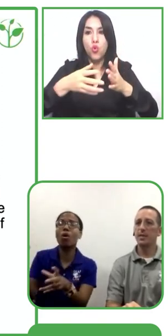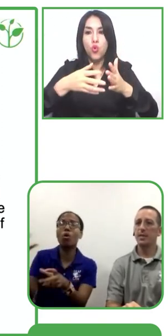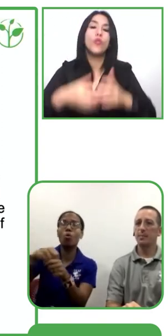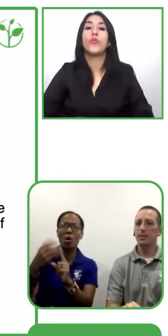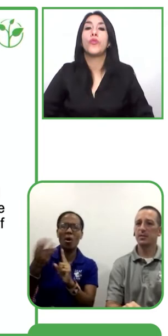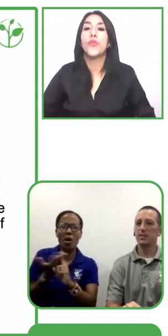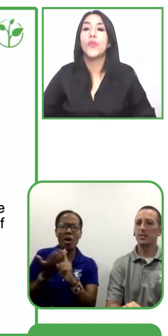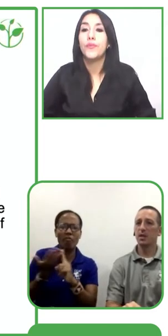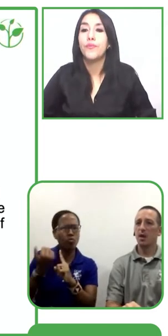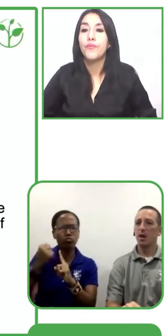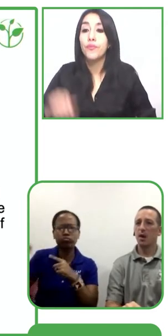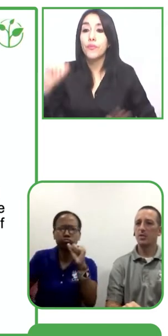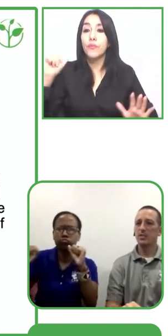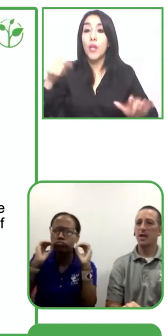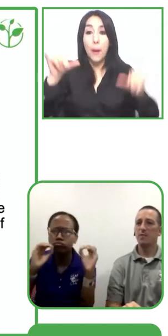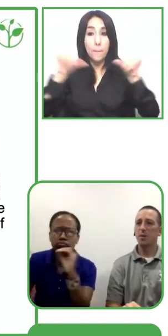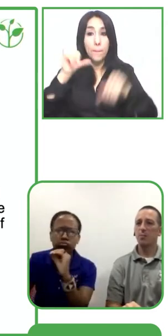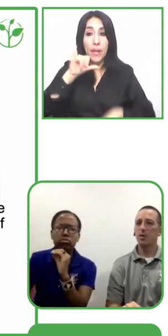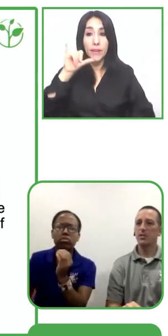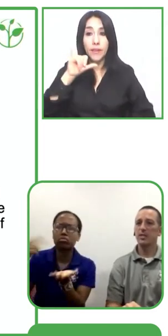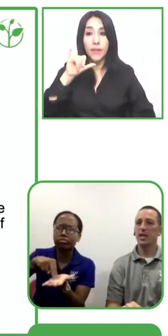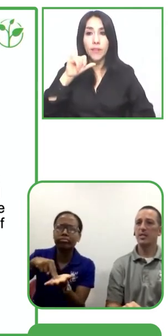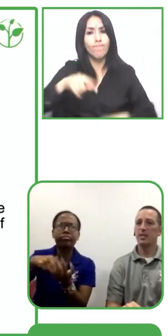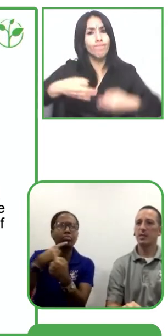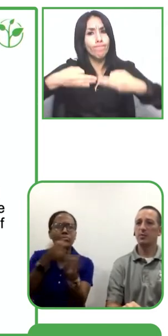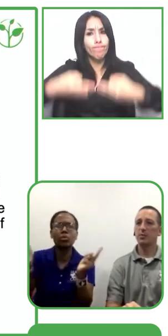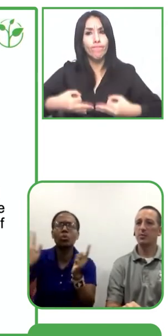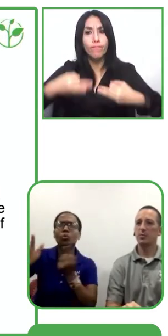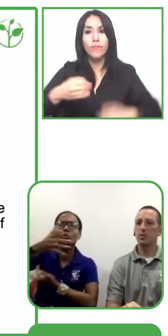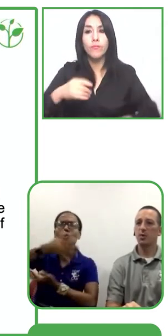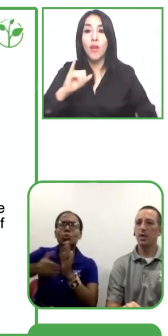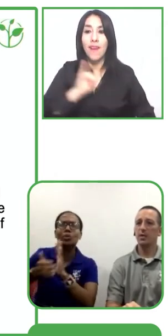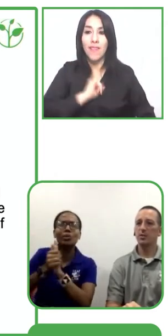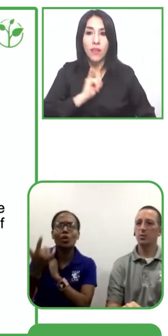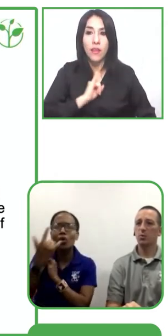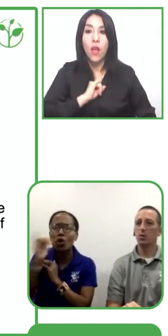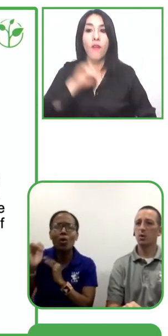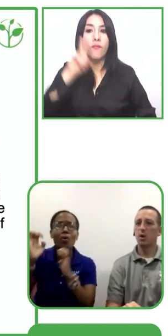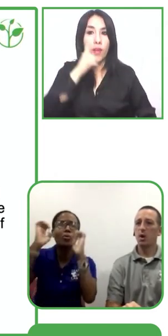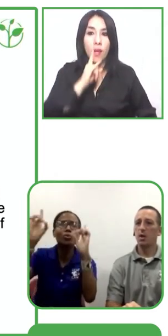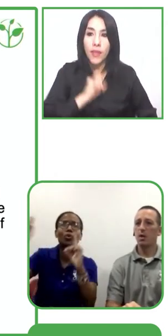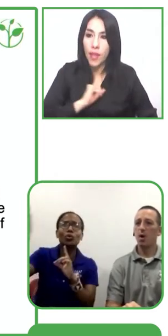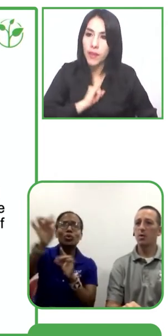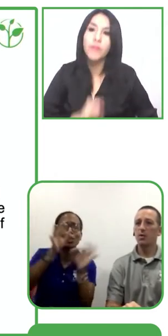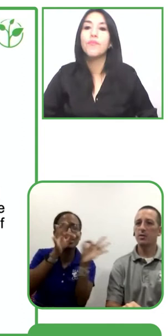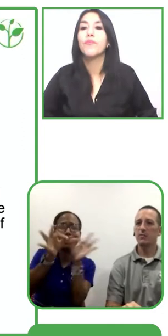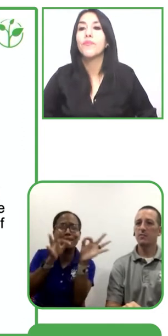and able to showcase to the world all their different abilities and what they're able to do.